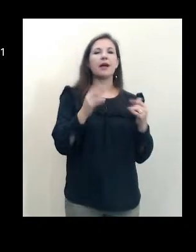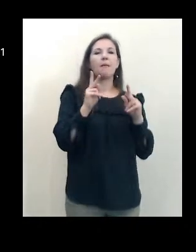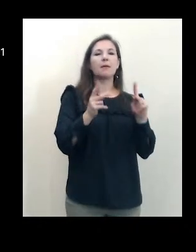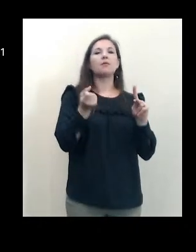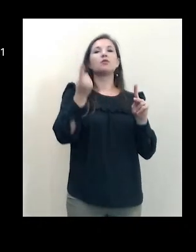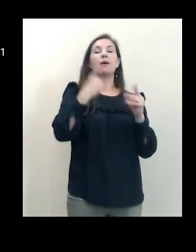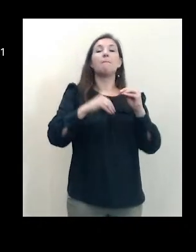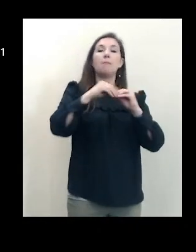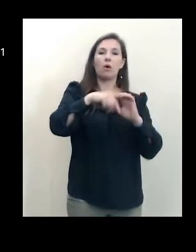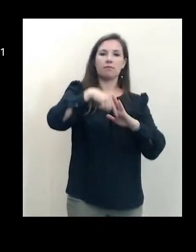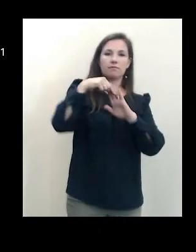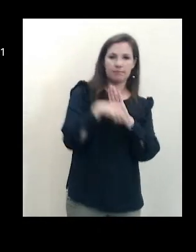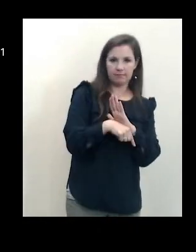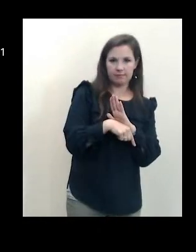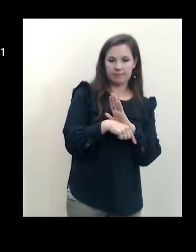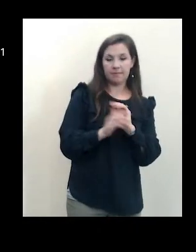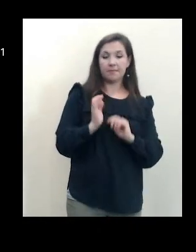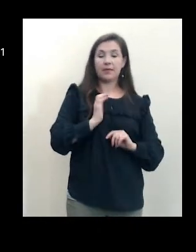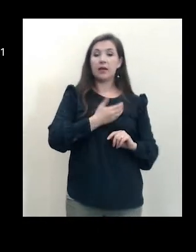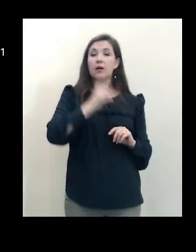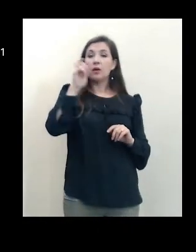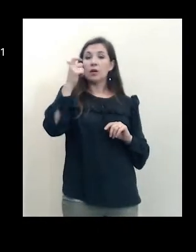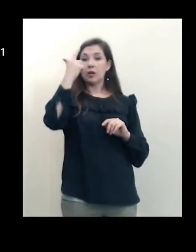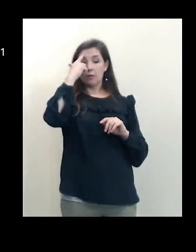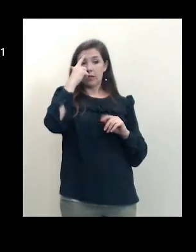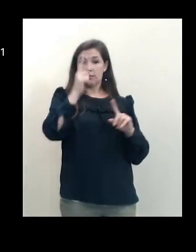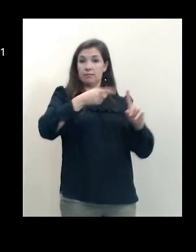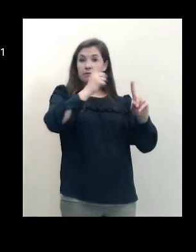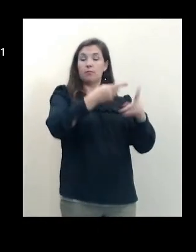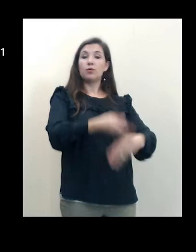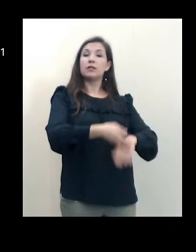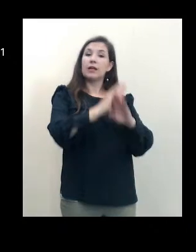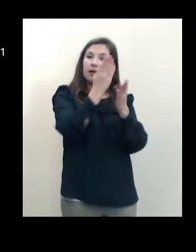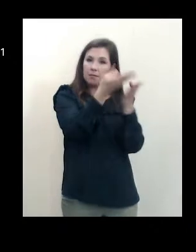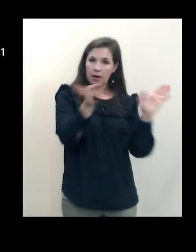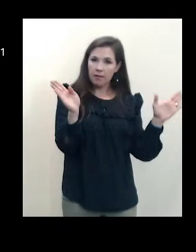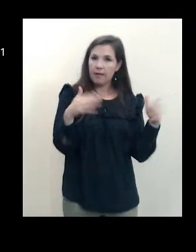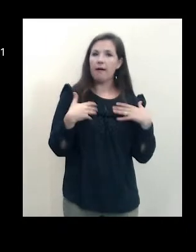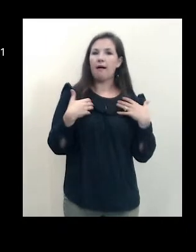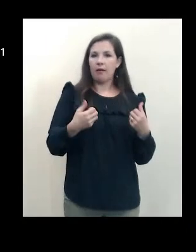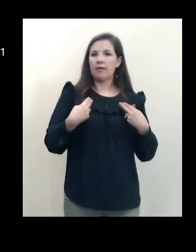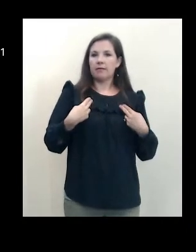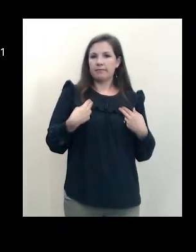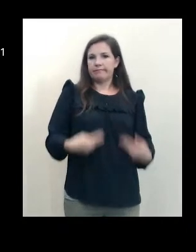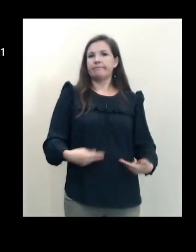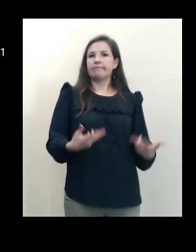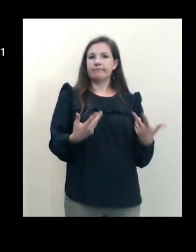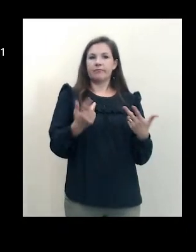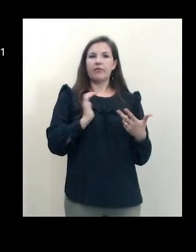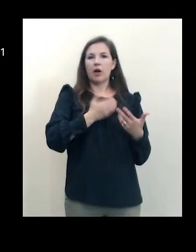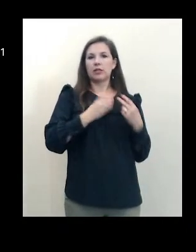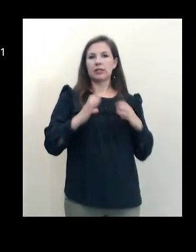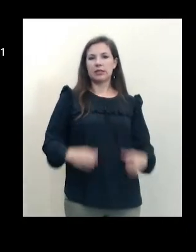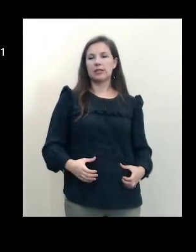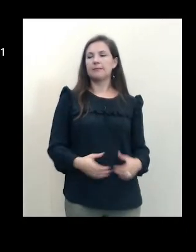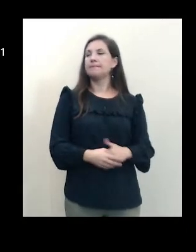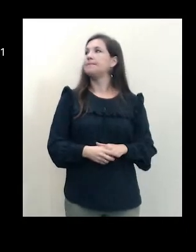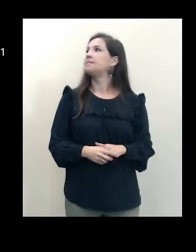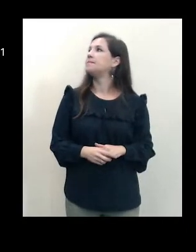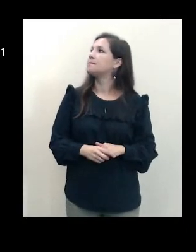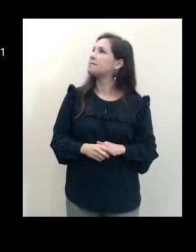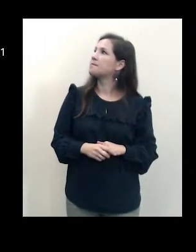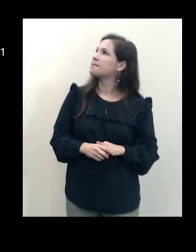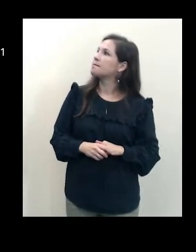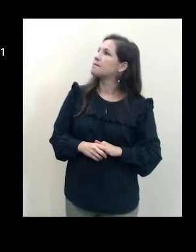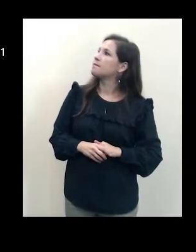lot more. The county government is primarily there to protect the public and the health and welfare of our citizens. Now we have a number